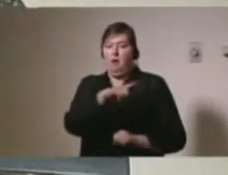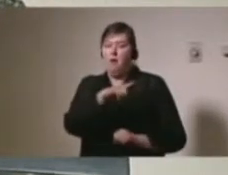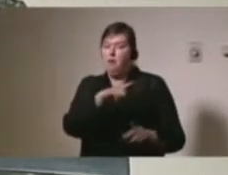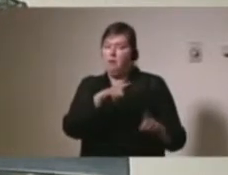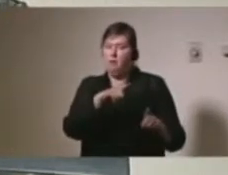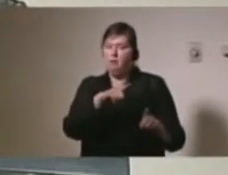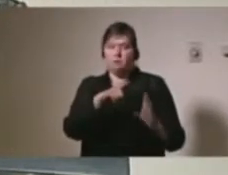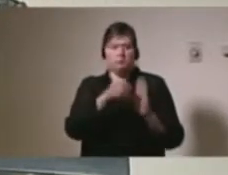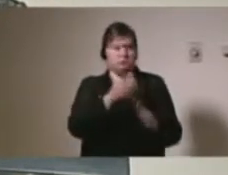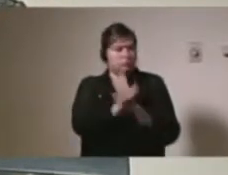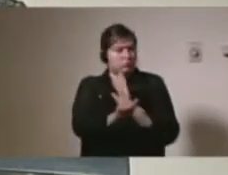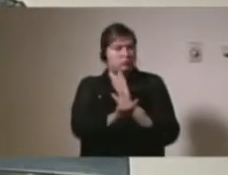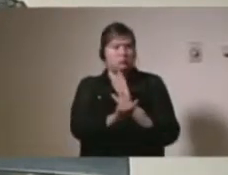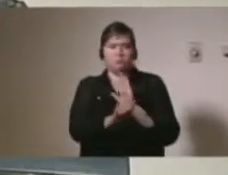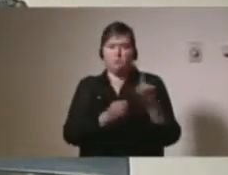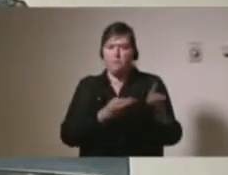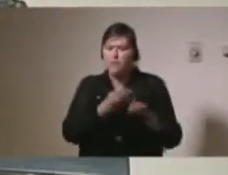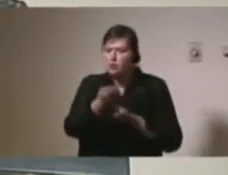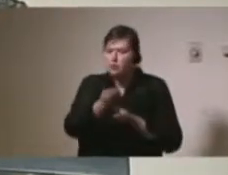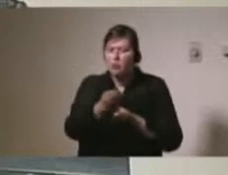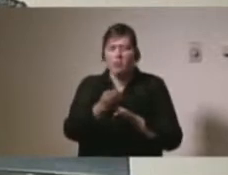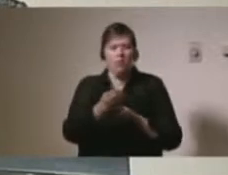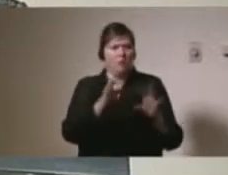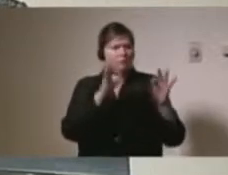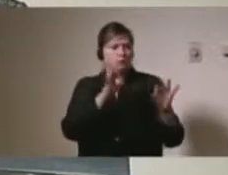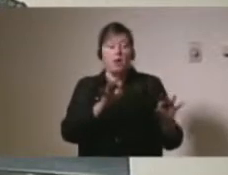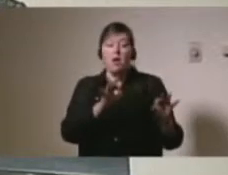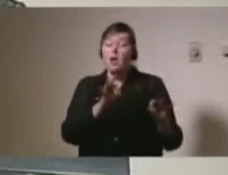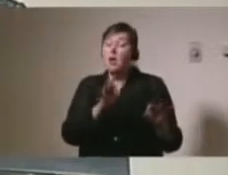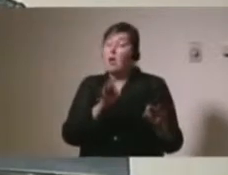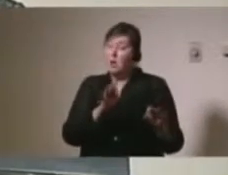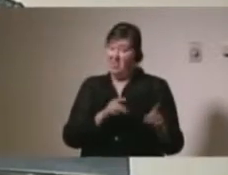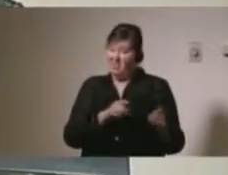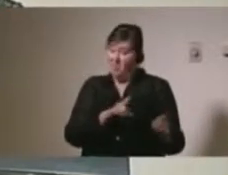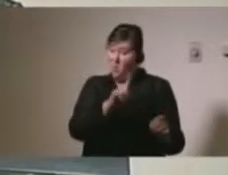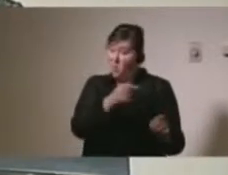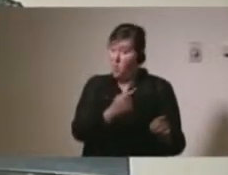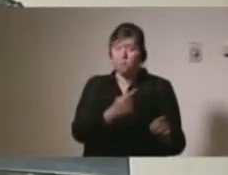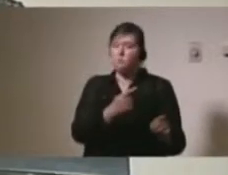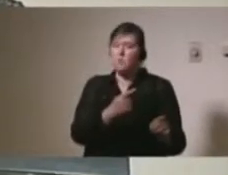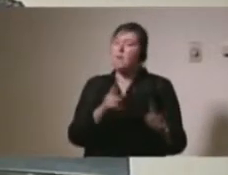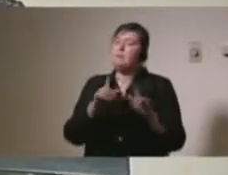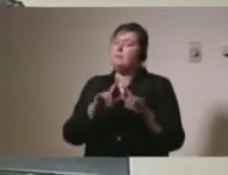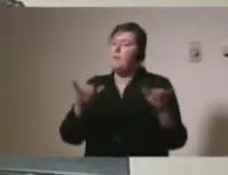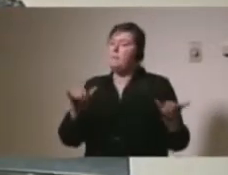dynamic, competent, professional, but we also recruited